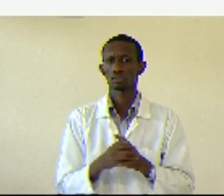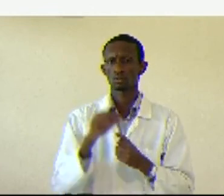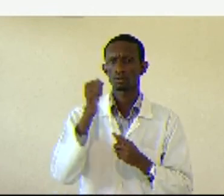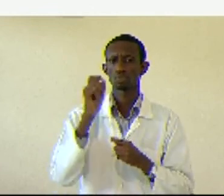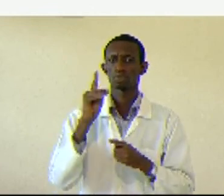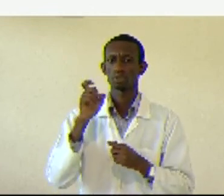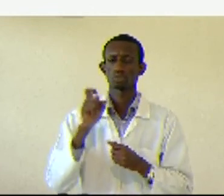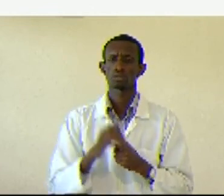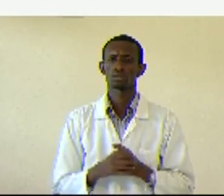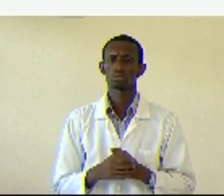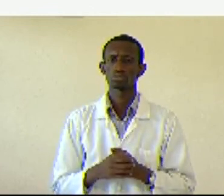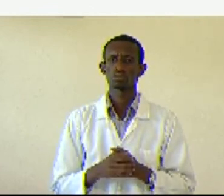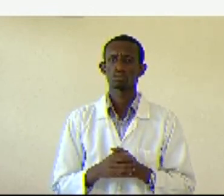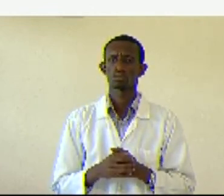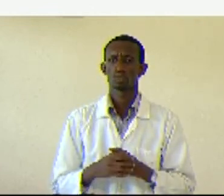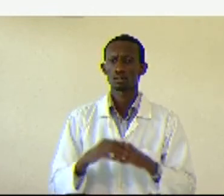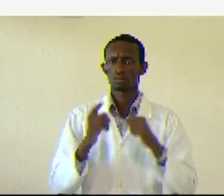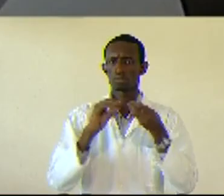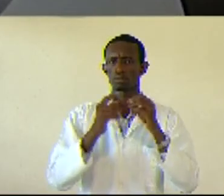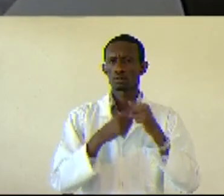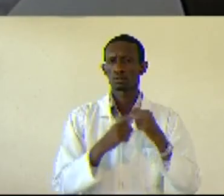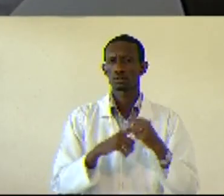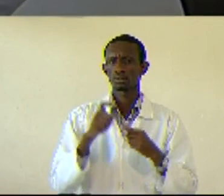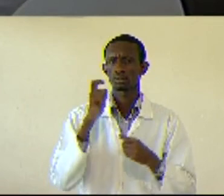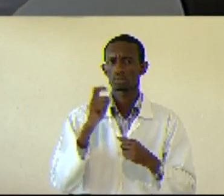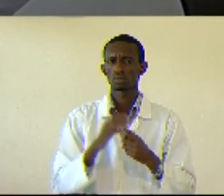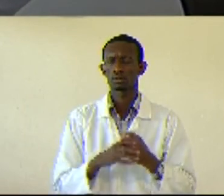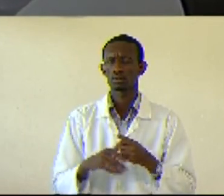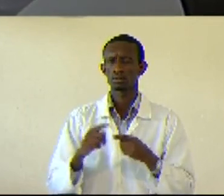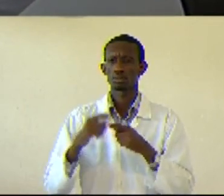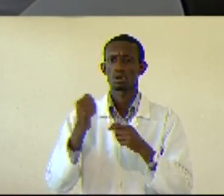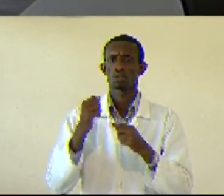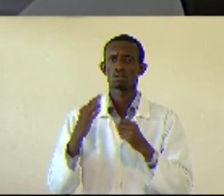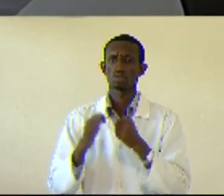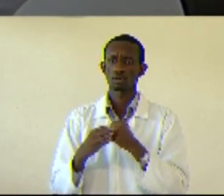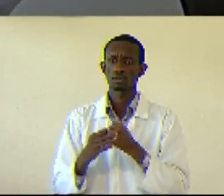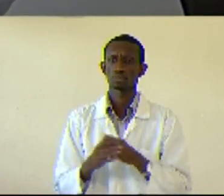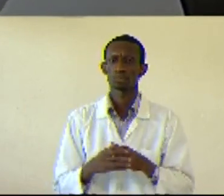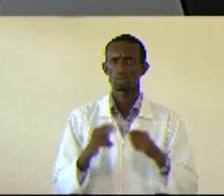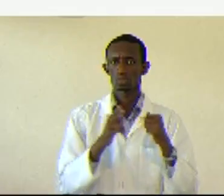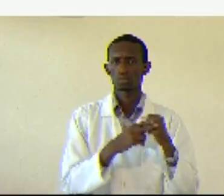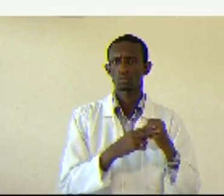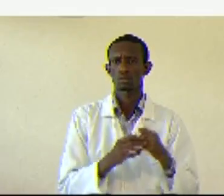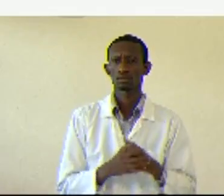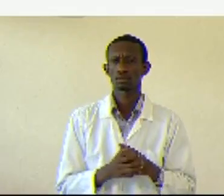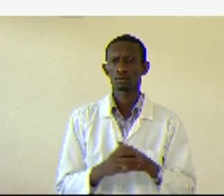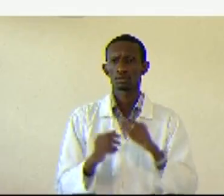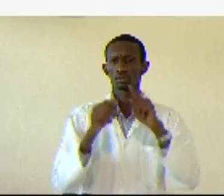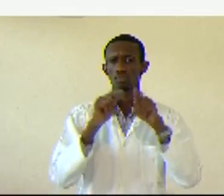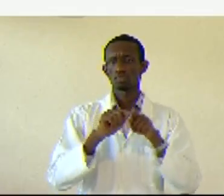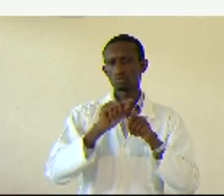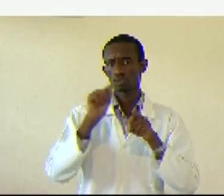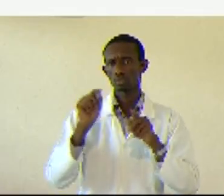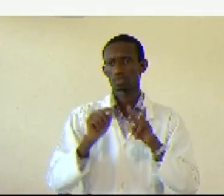5 dx. 6, integral of x power negative 9 dx. 7, integral of square root